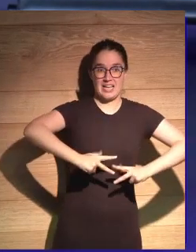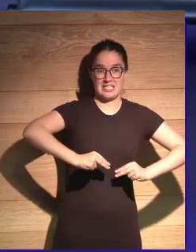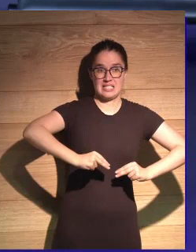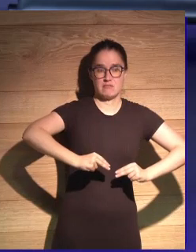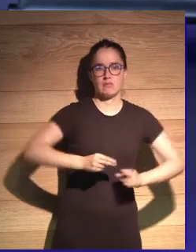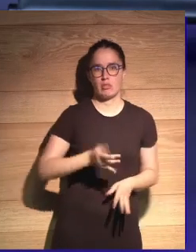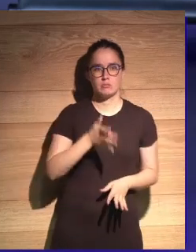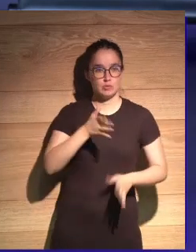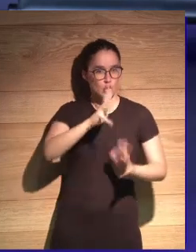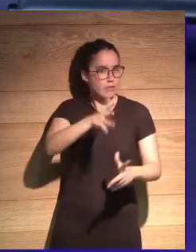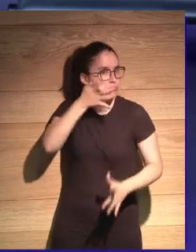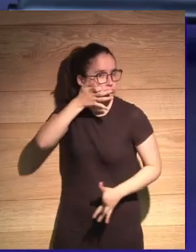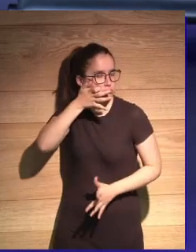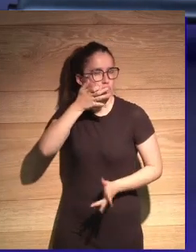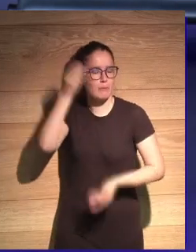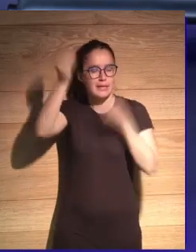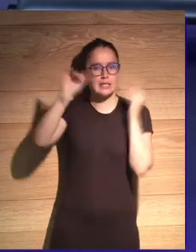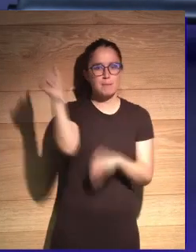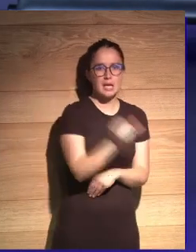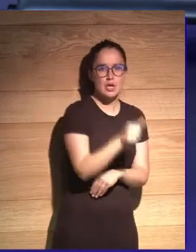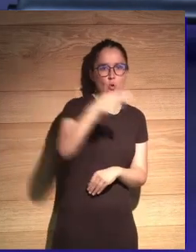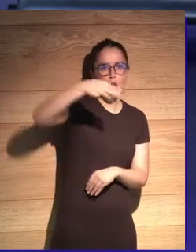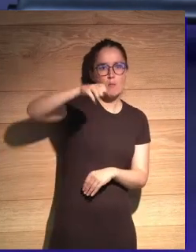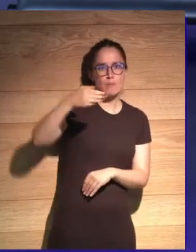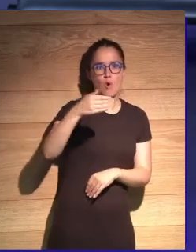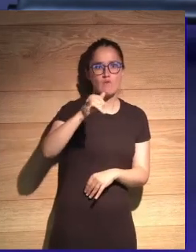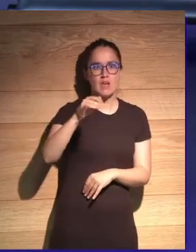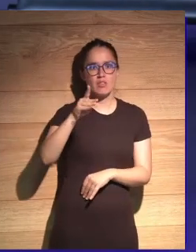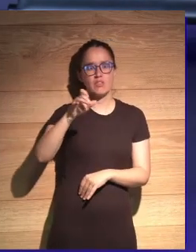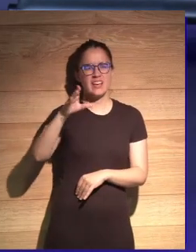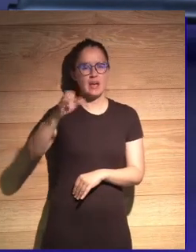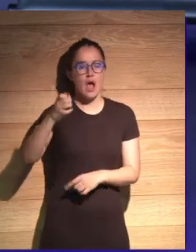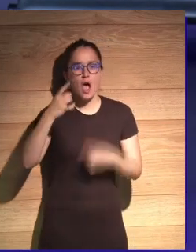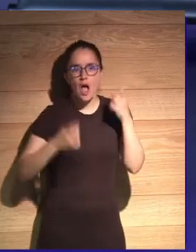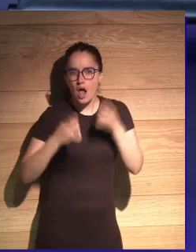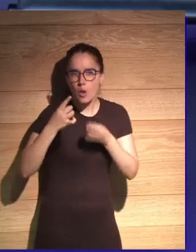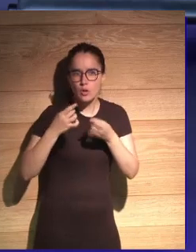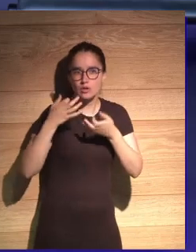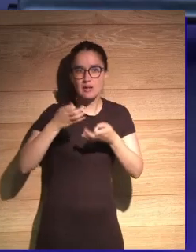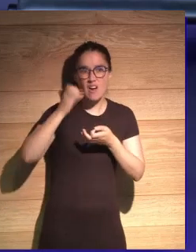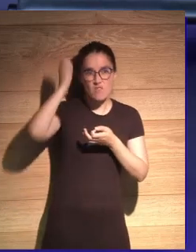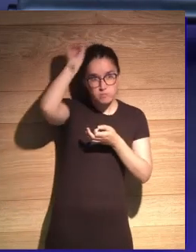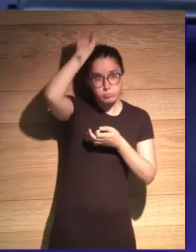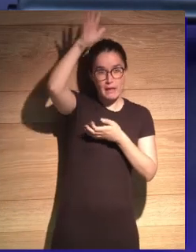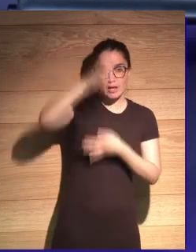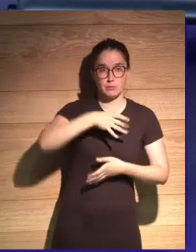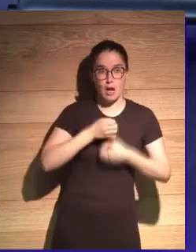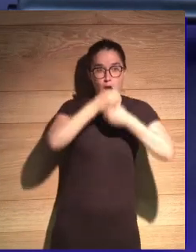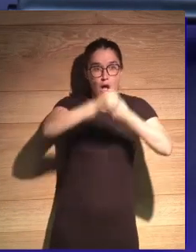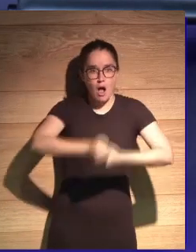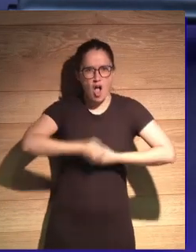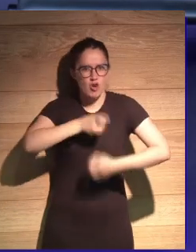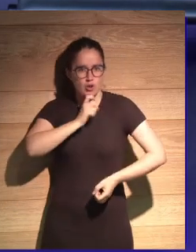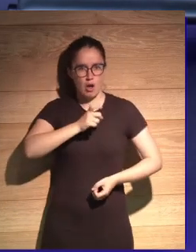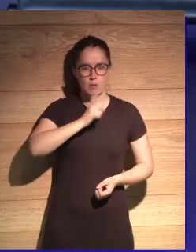a harness. It's a real story. I thought of Moby Dick. Someone